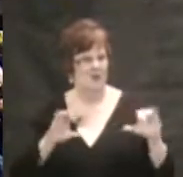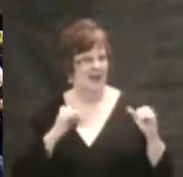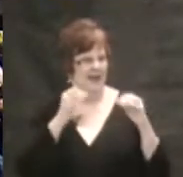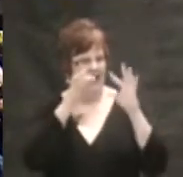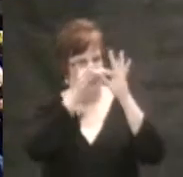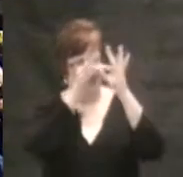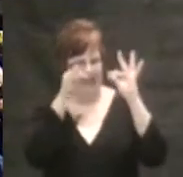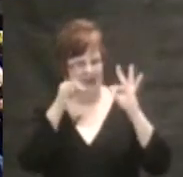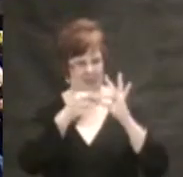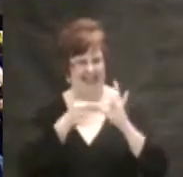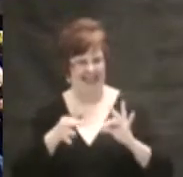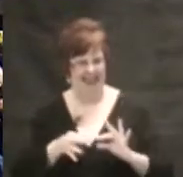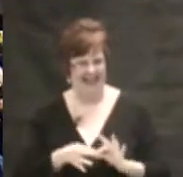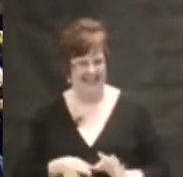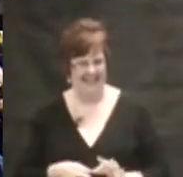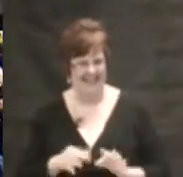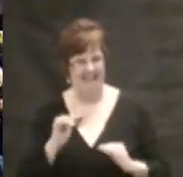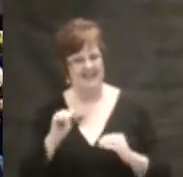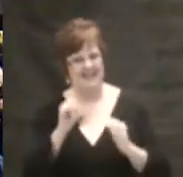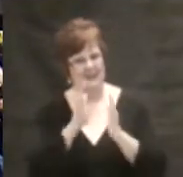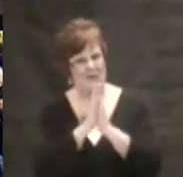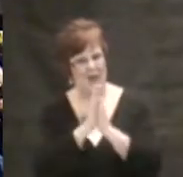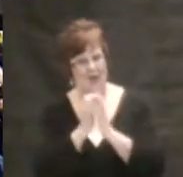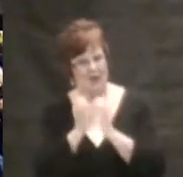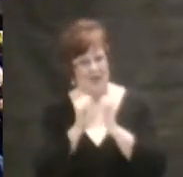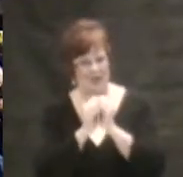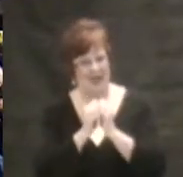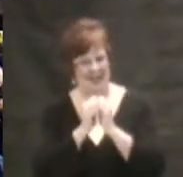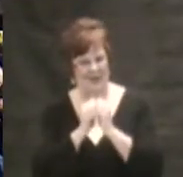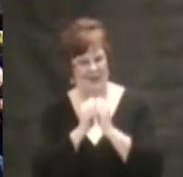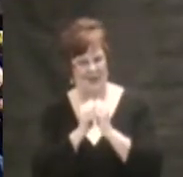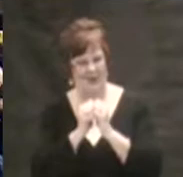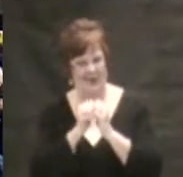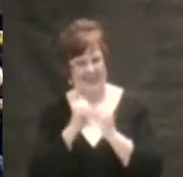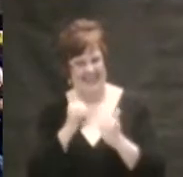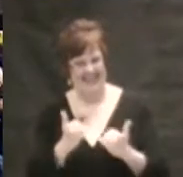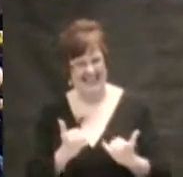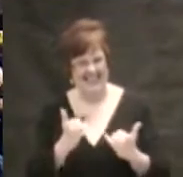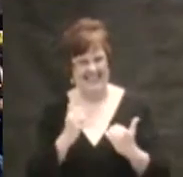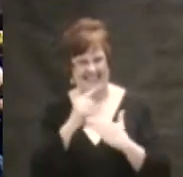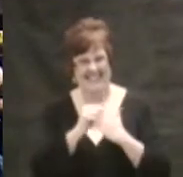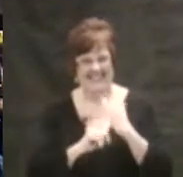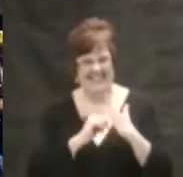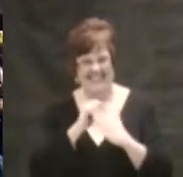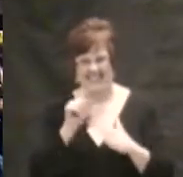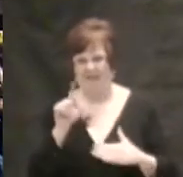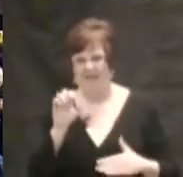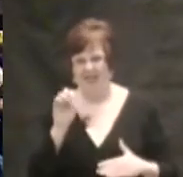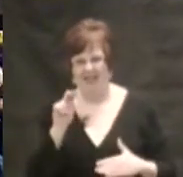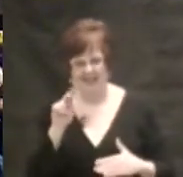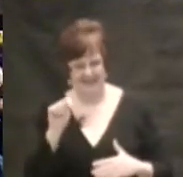line. This is the prayer that we're praying together this season of Lent.